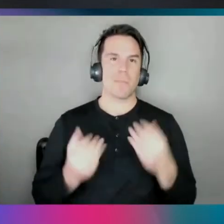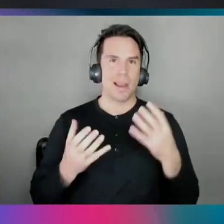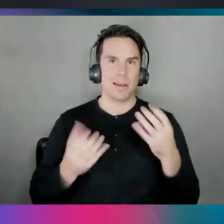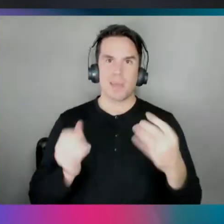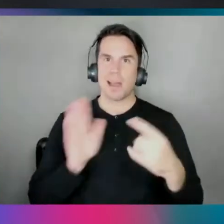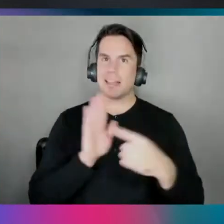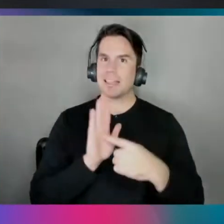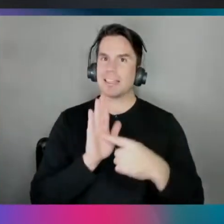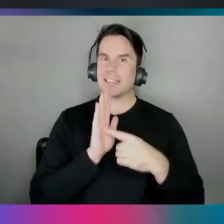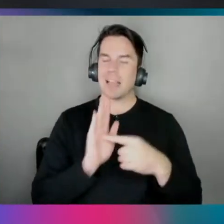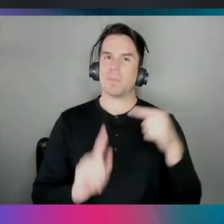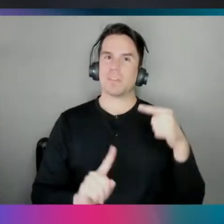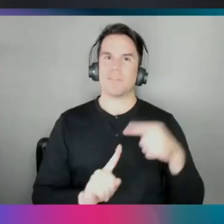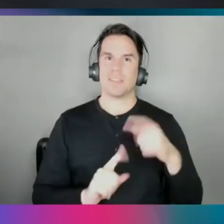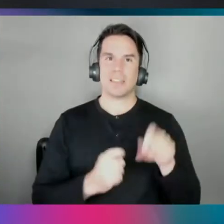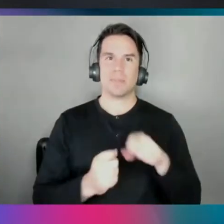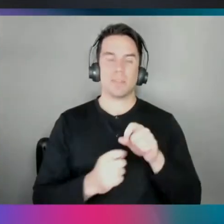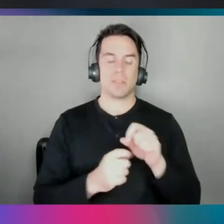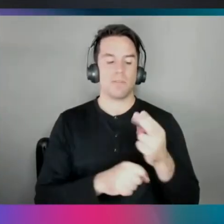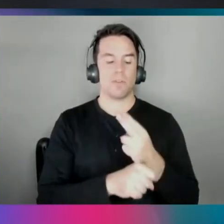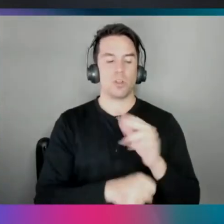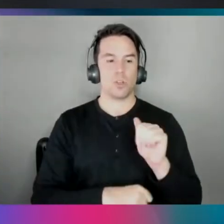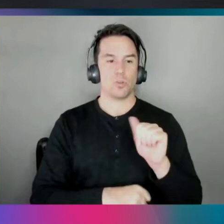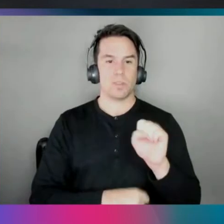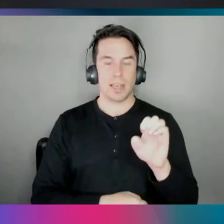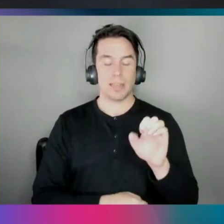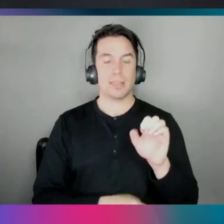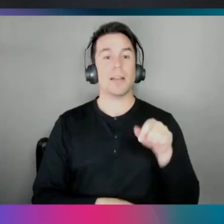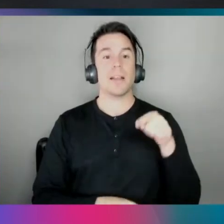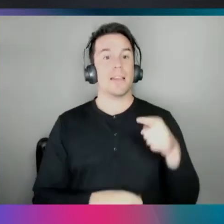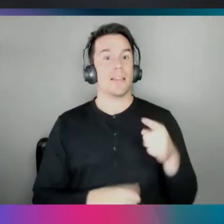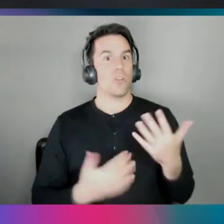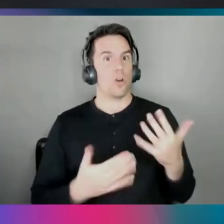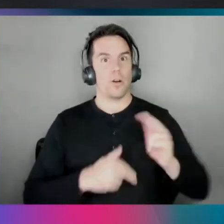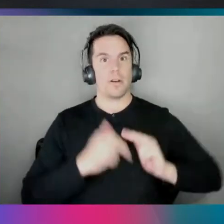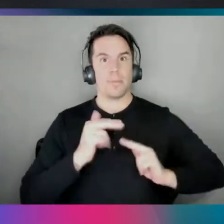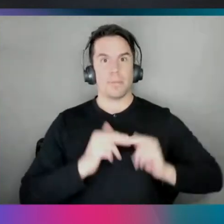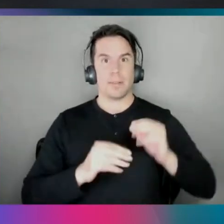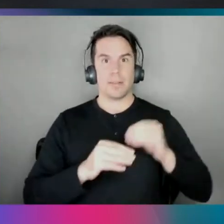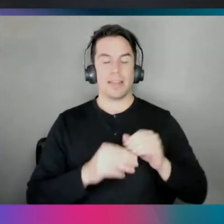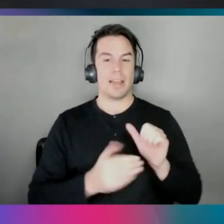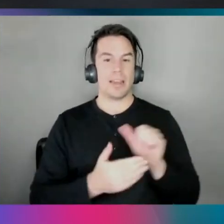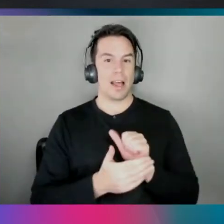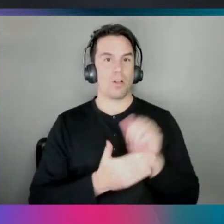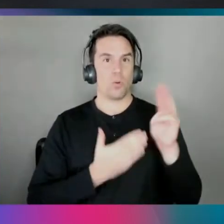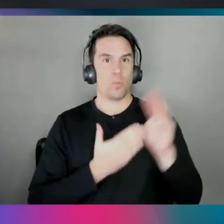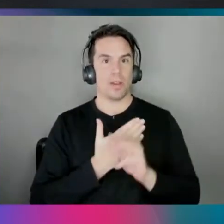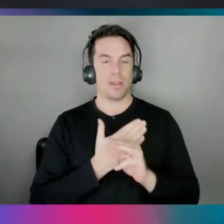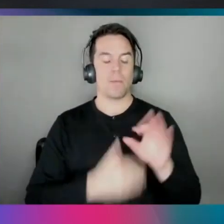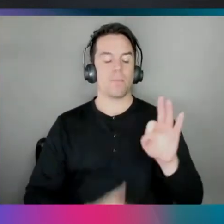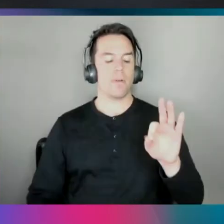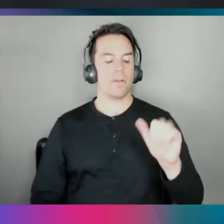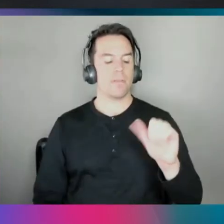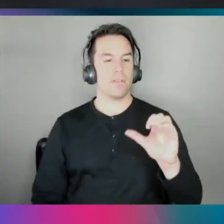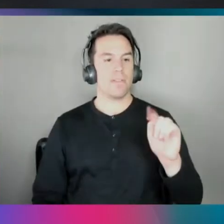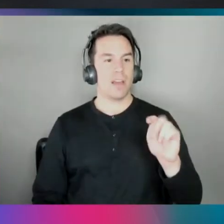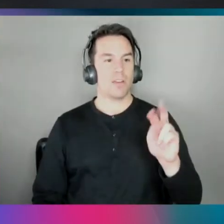this is one of our built-in algorithms, the factorization machine. Yes. So we talked about that a couple episodes